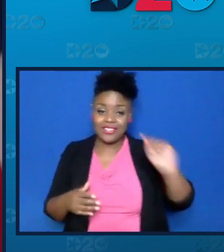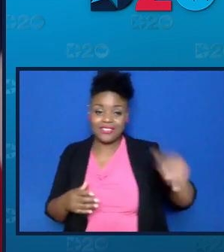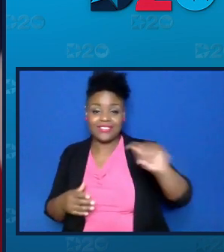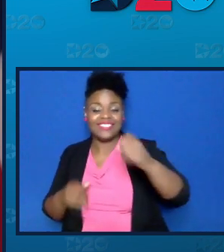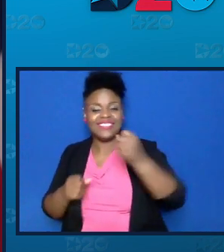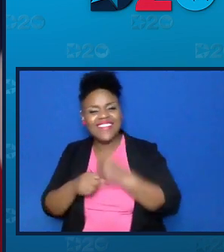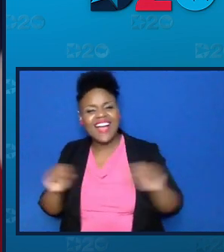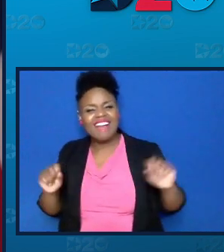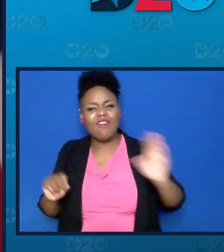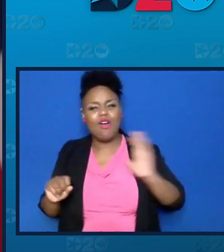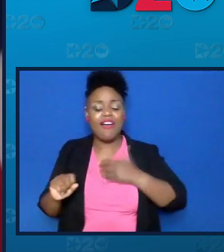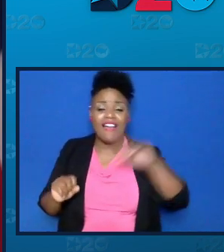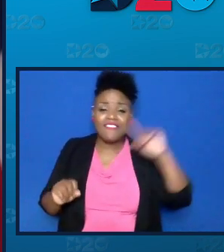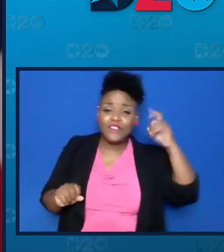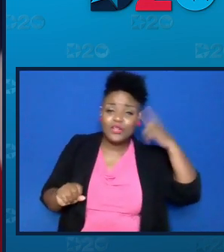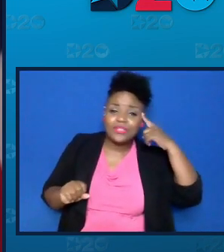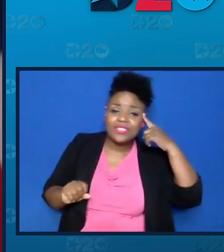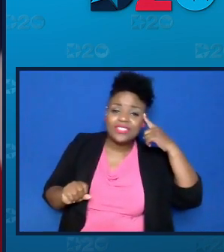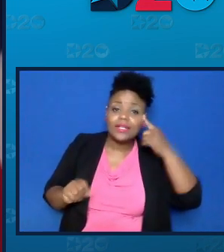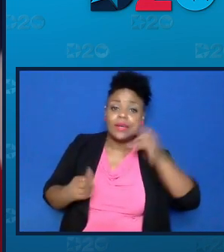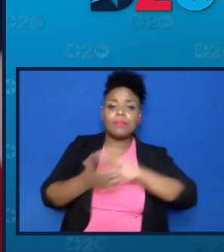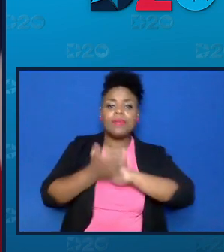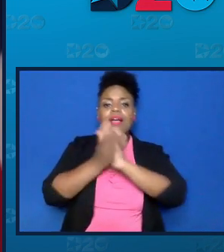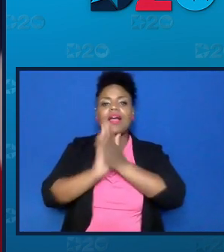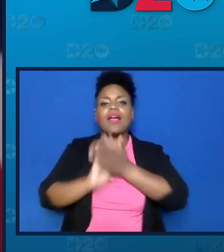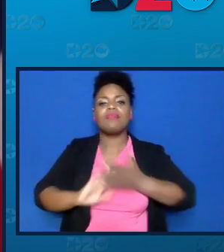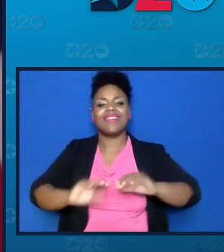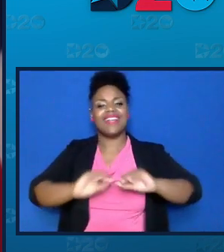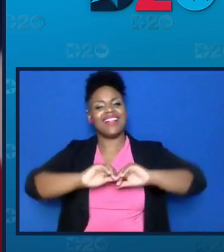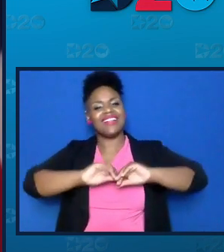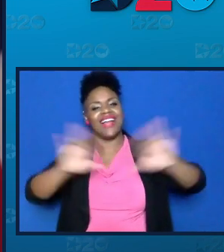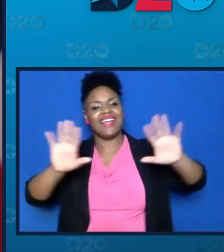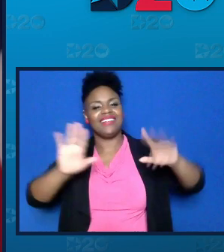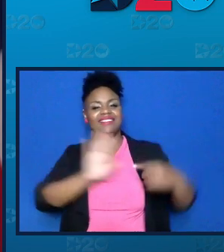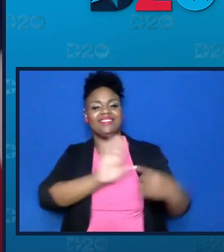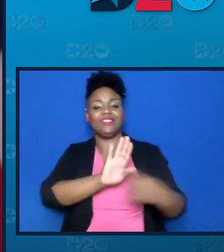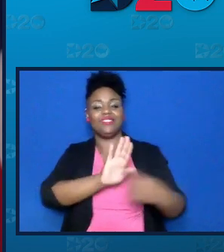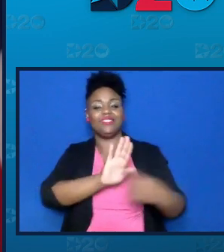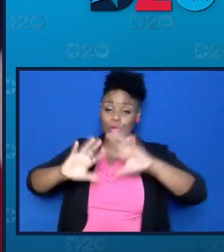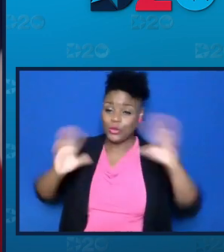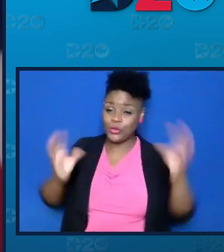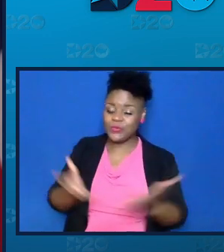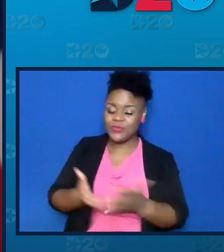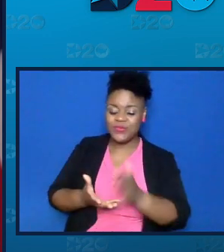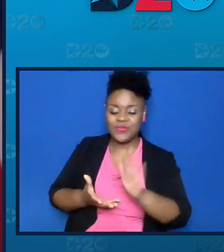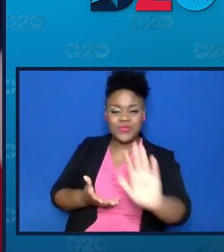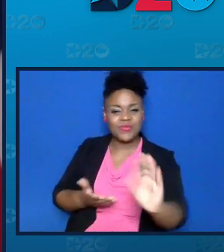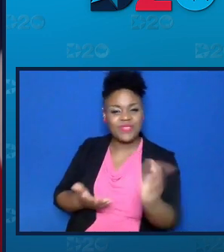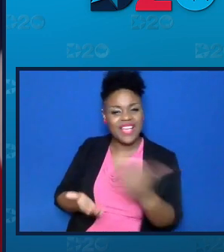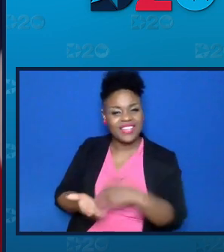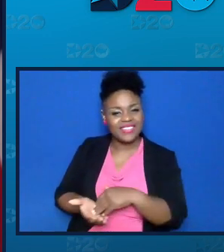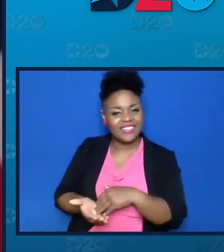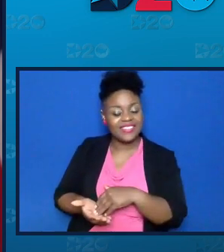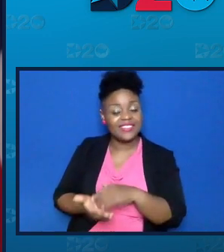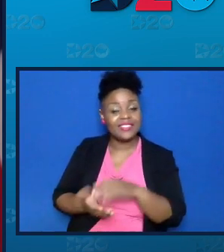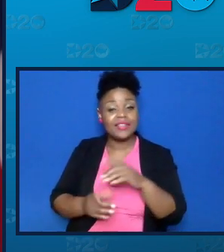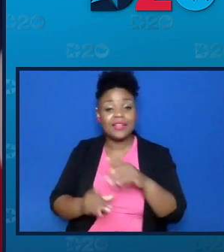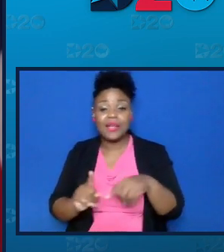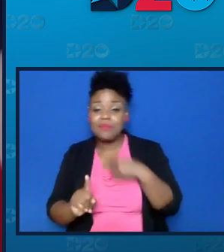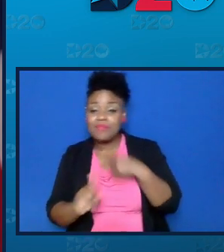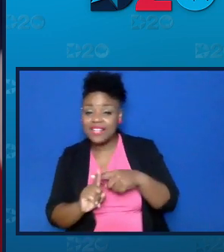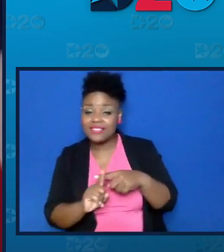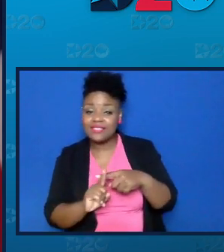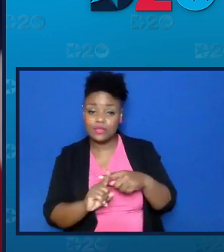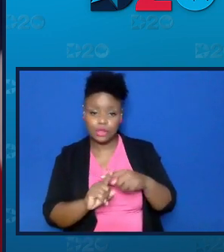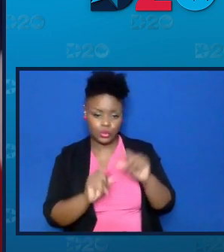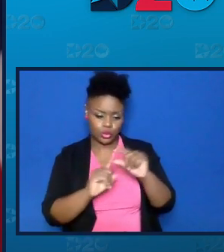a light to the world once again, and finally to live up to and make real the words written in the sacred documents that